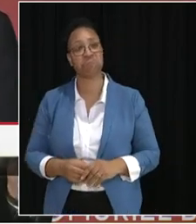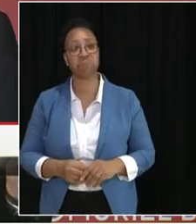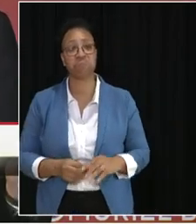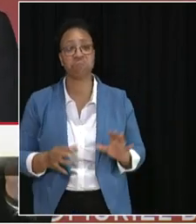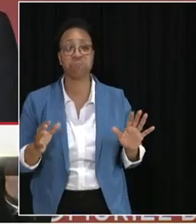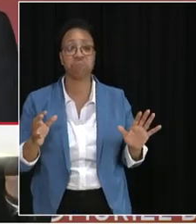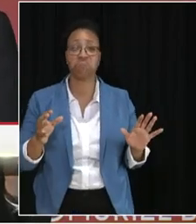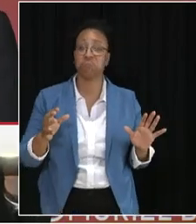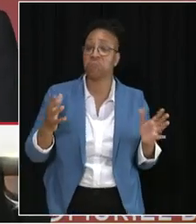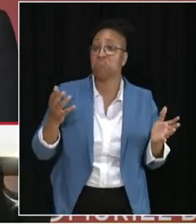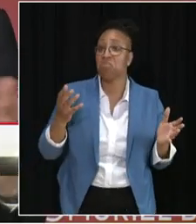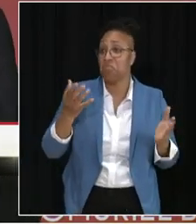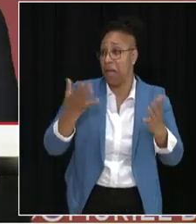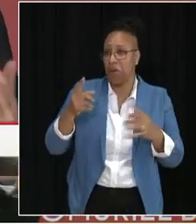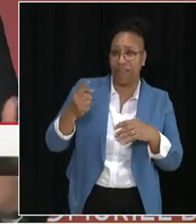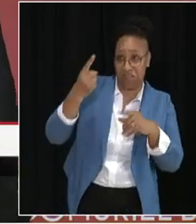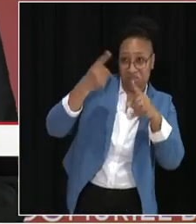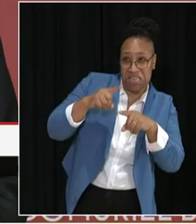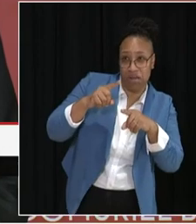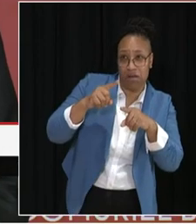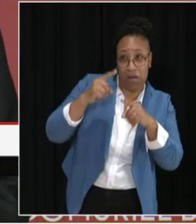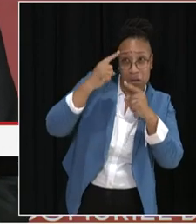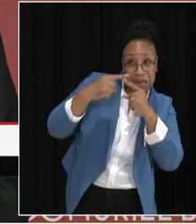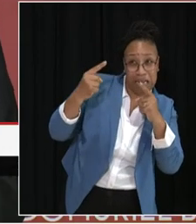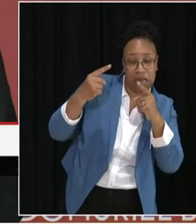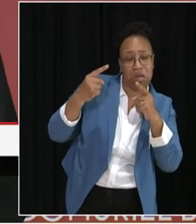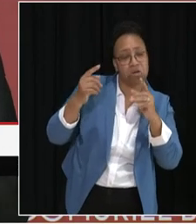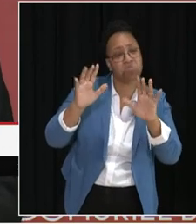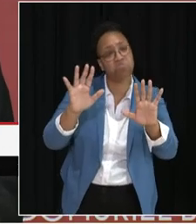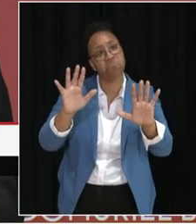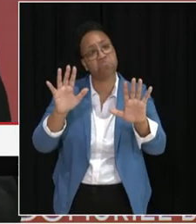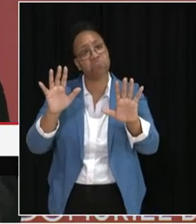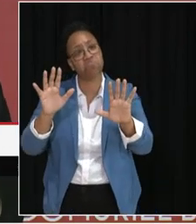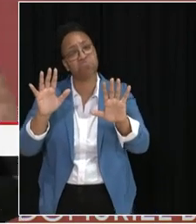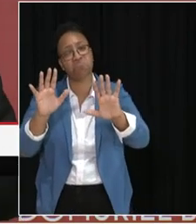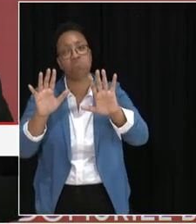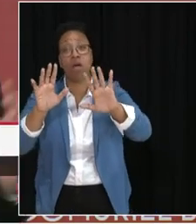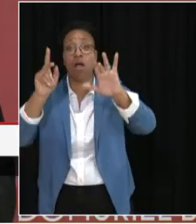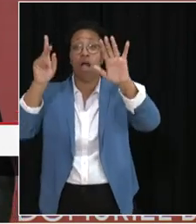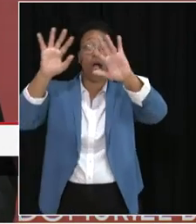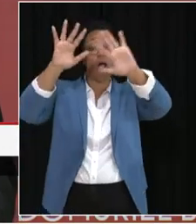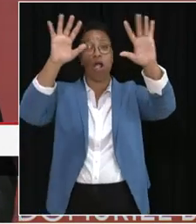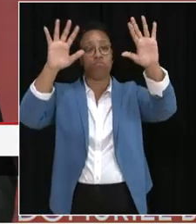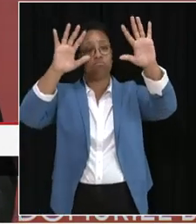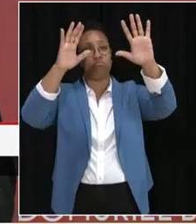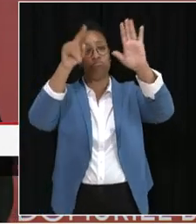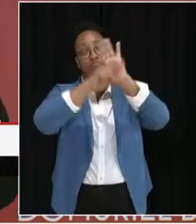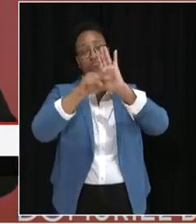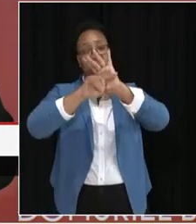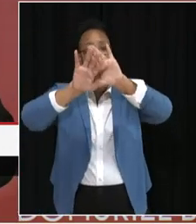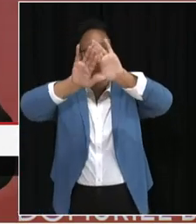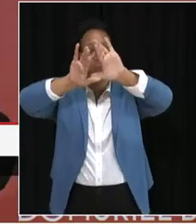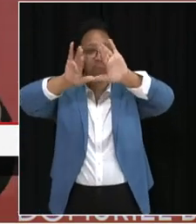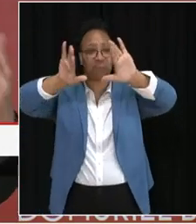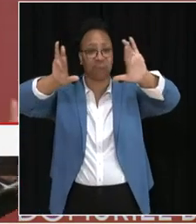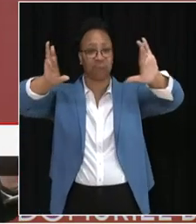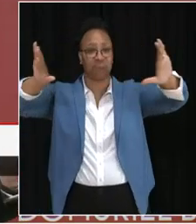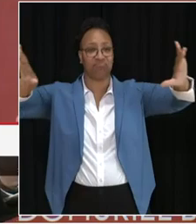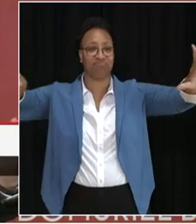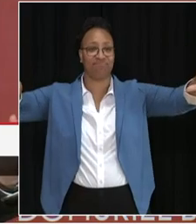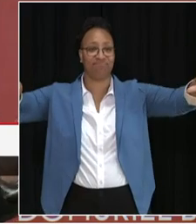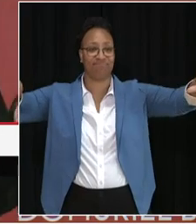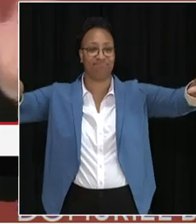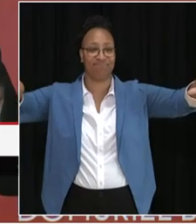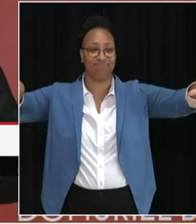what isn't, and how do we know things, there can be no democracy. We can't agree when we're wrong and when we're